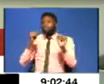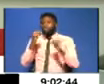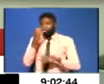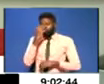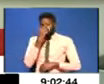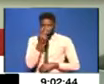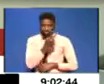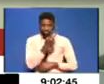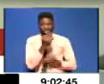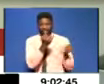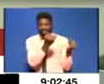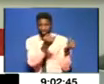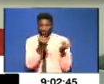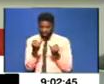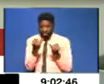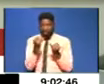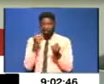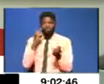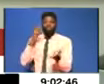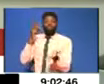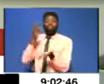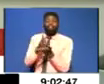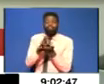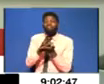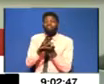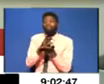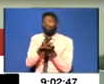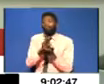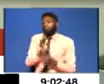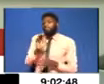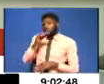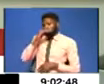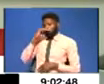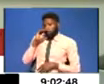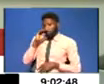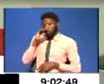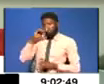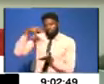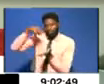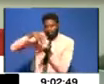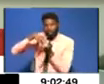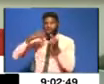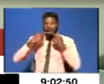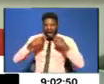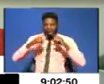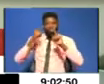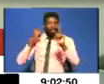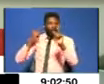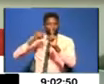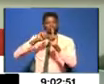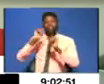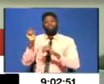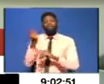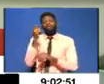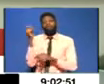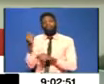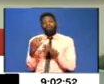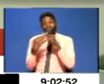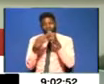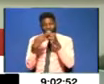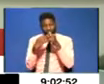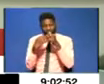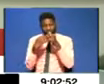declaration by Musalia Mudavadi that he will be seeking the presidency come August. Timothy Kipnusu with details of what might be perhaps